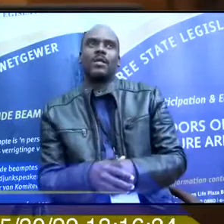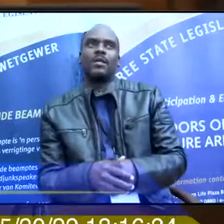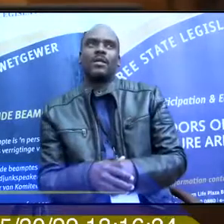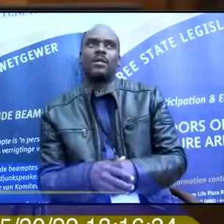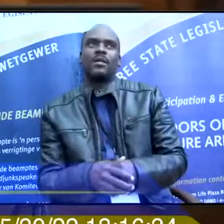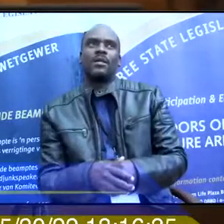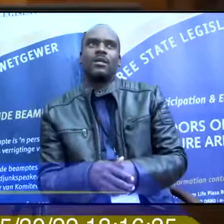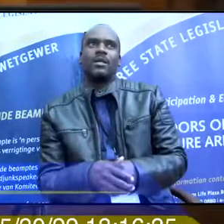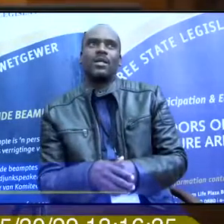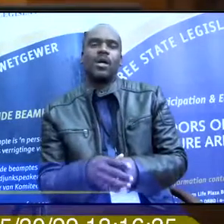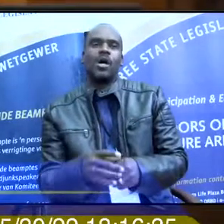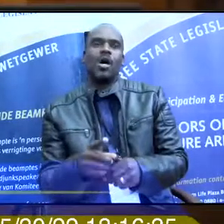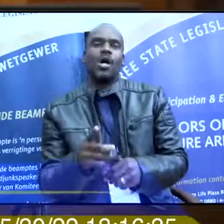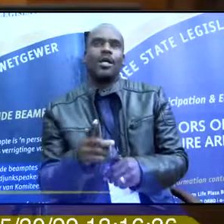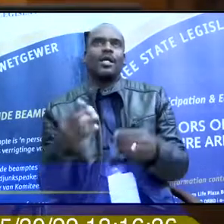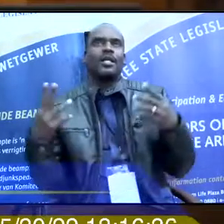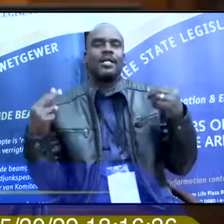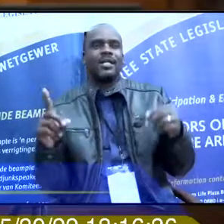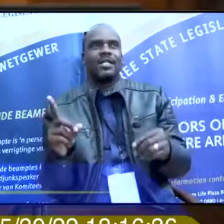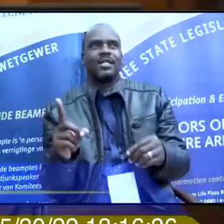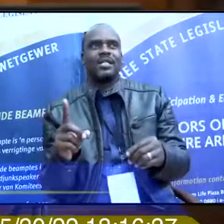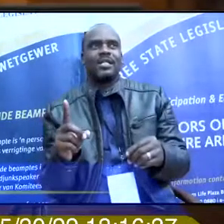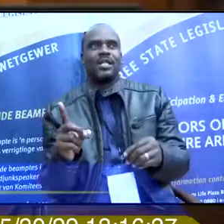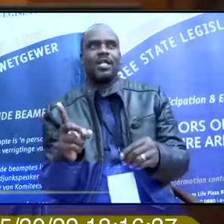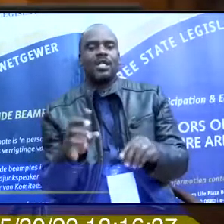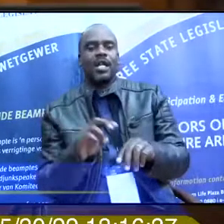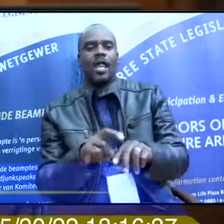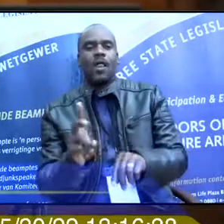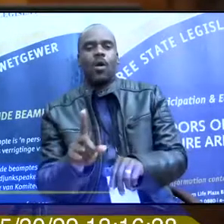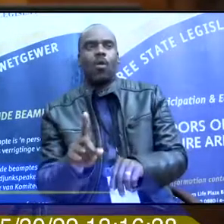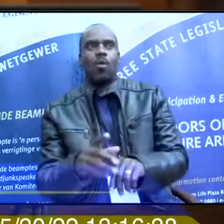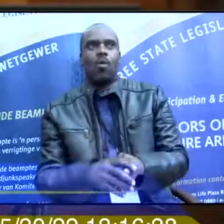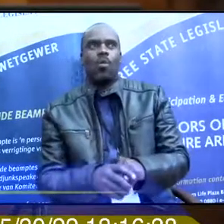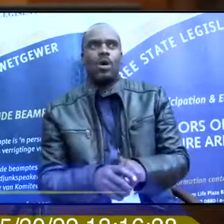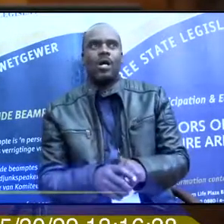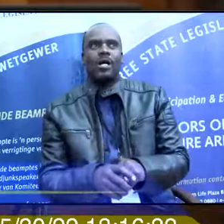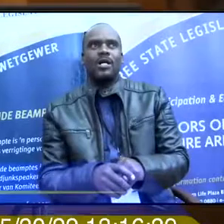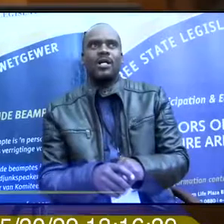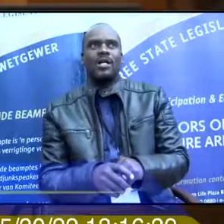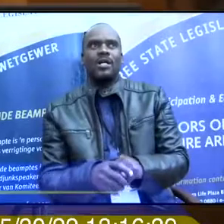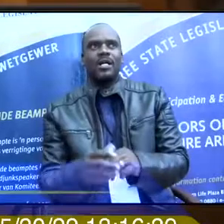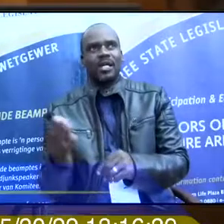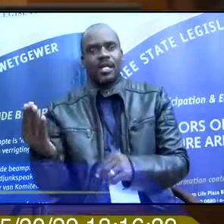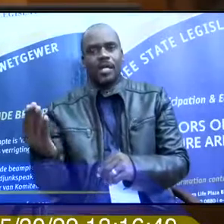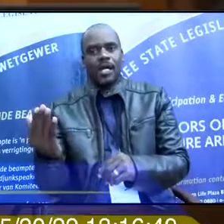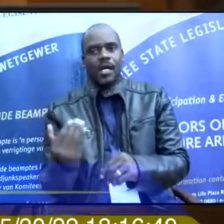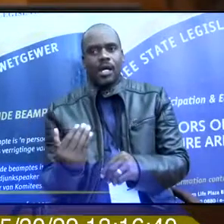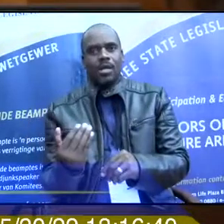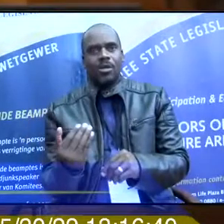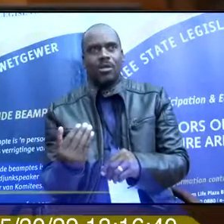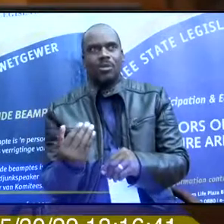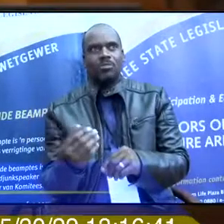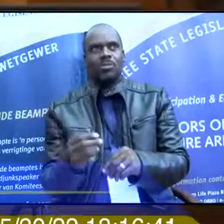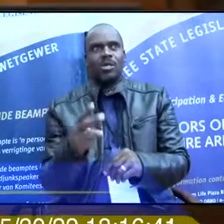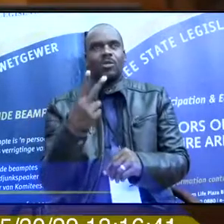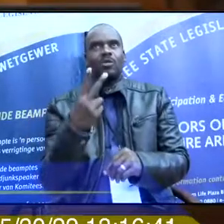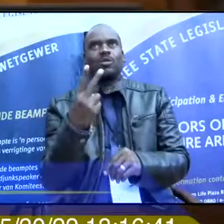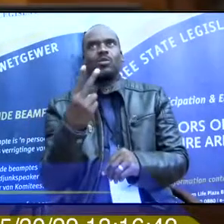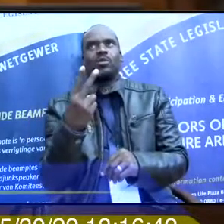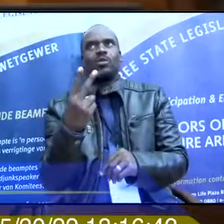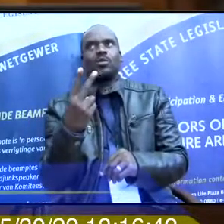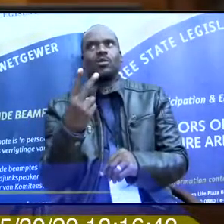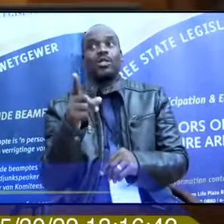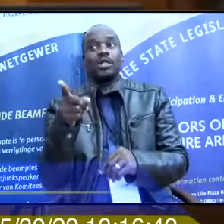and what nurses in particular are saying madam speaker is that come 2023 october